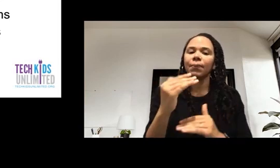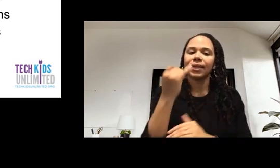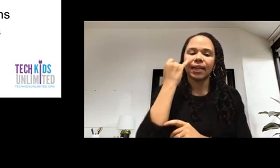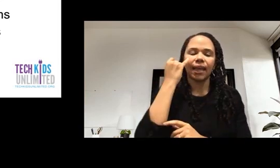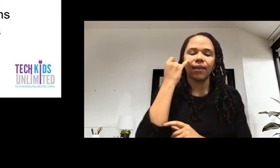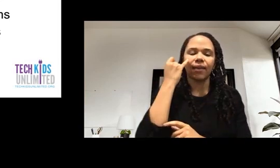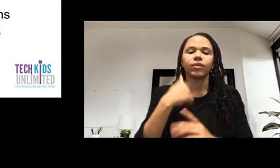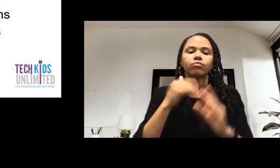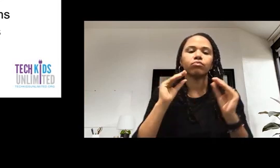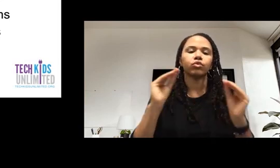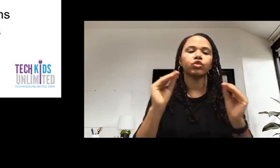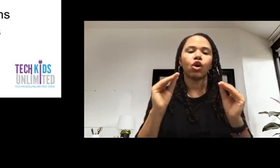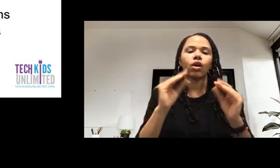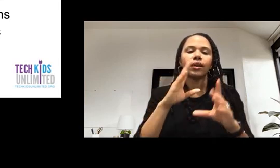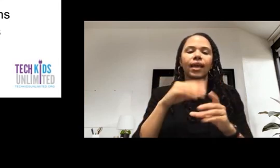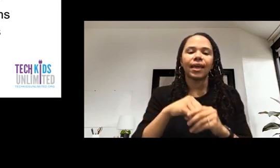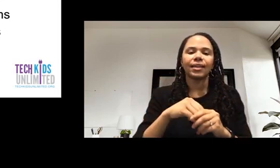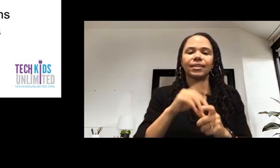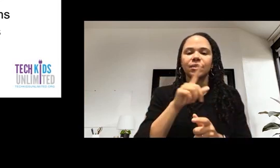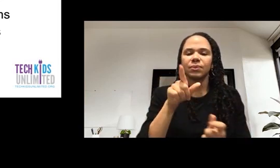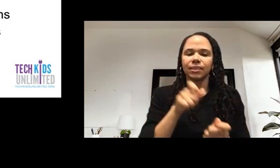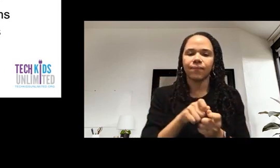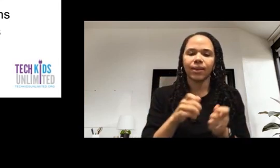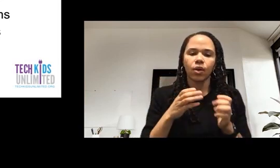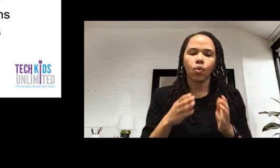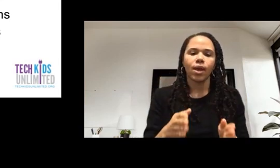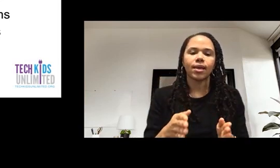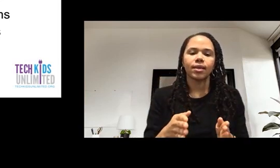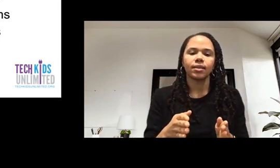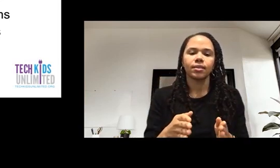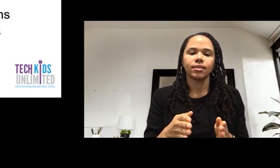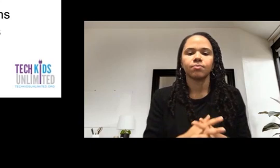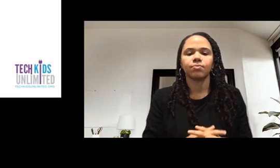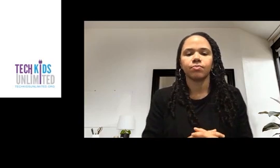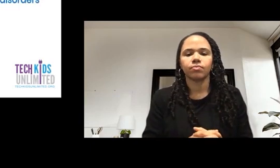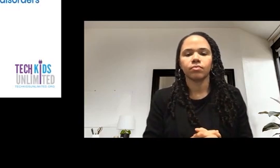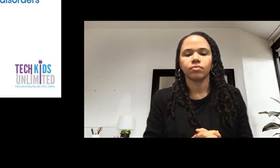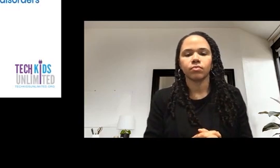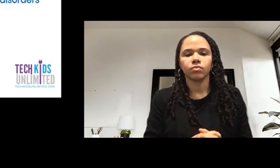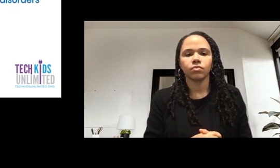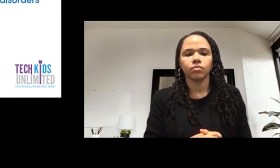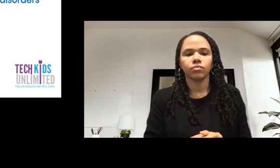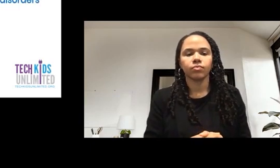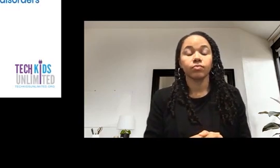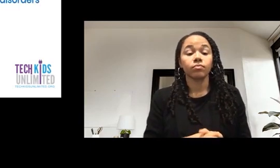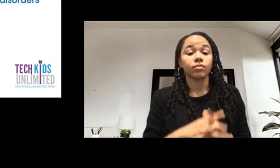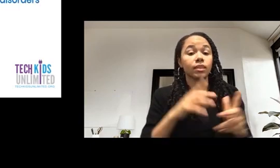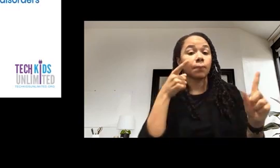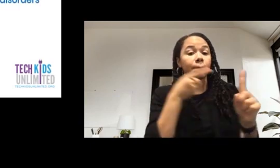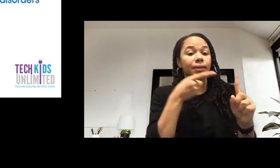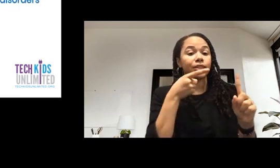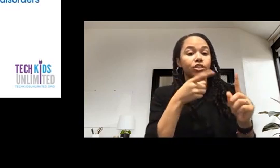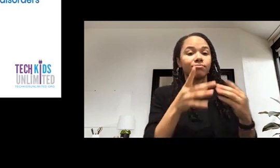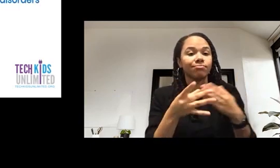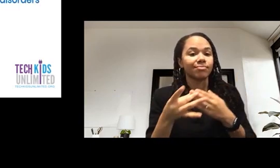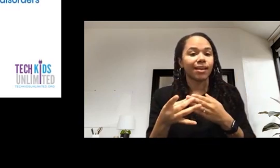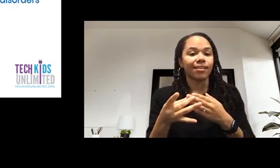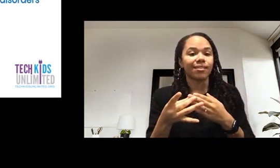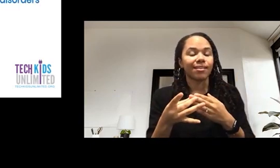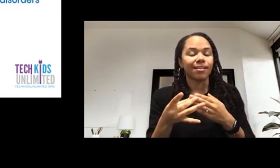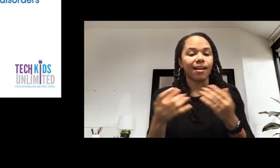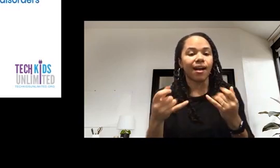emotional, and the self-advocacy and understanding really come together. So the mission and guidelines and mission